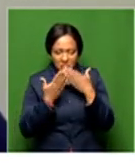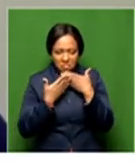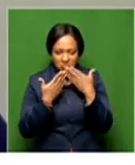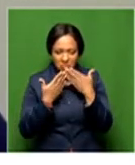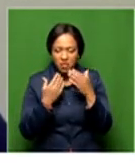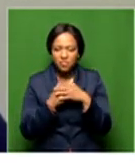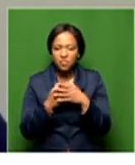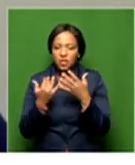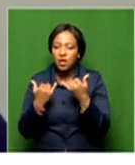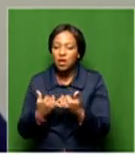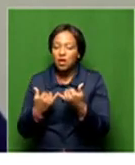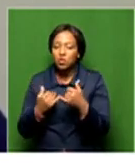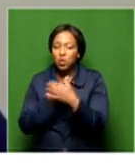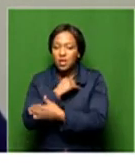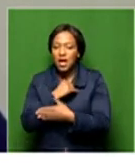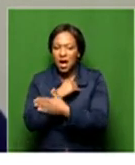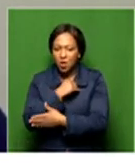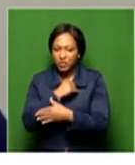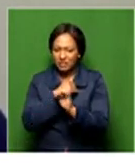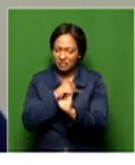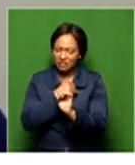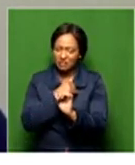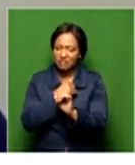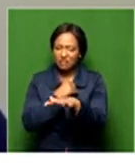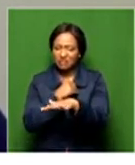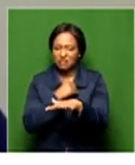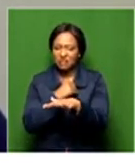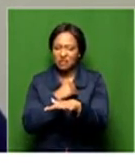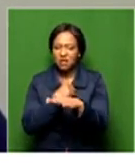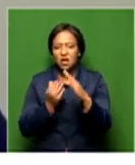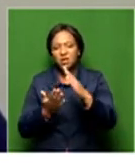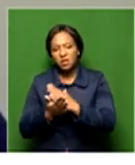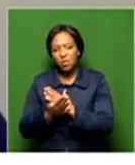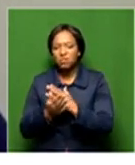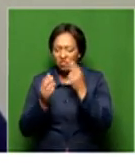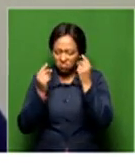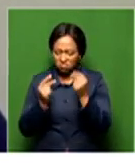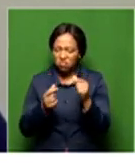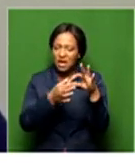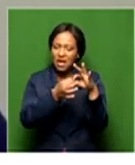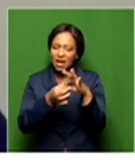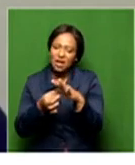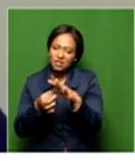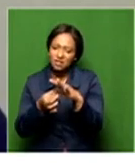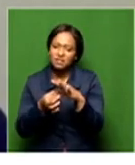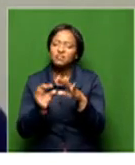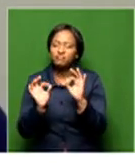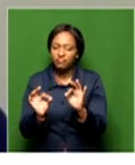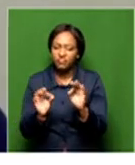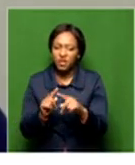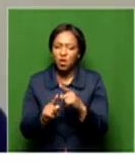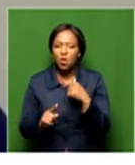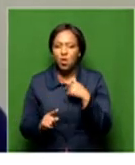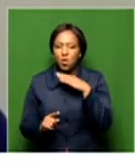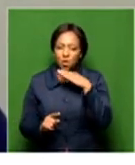gave this particular country. But then somebody may immediately relate to that and say, you know, this is